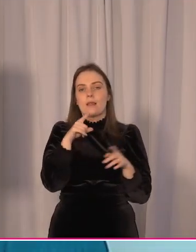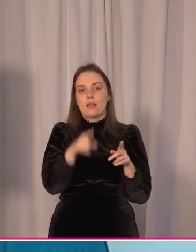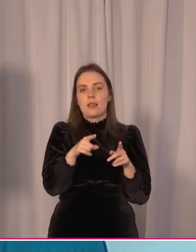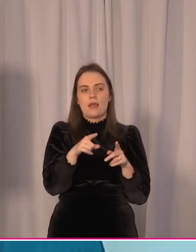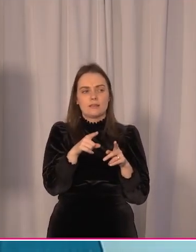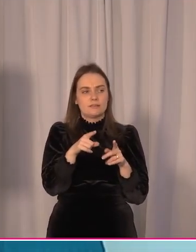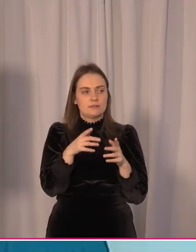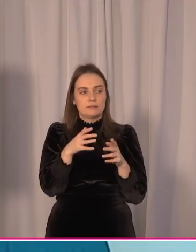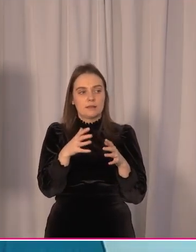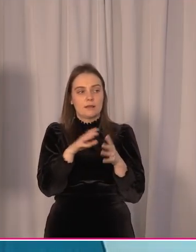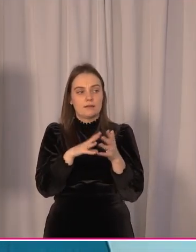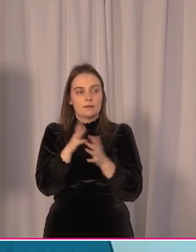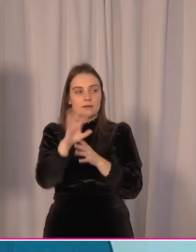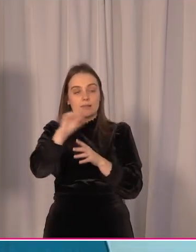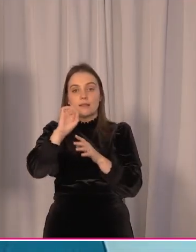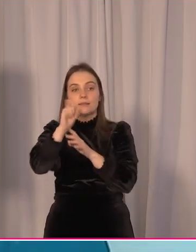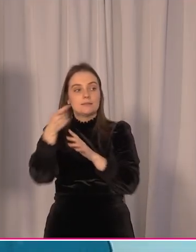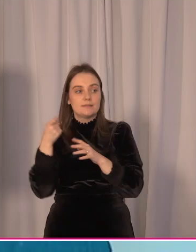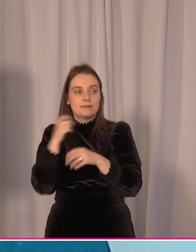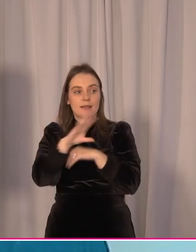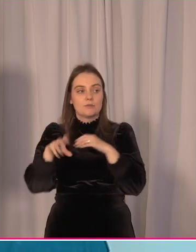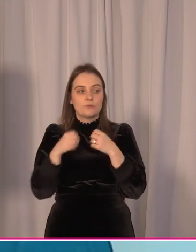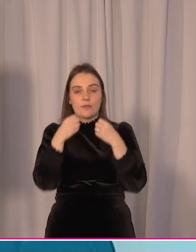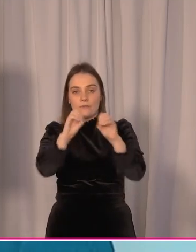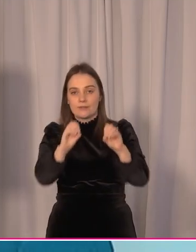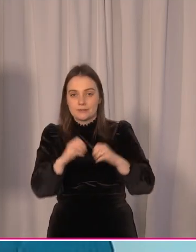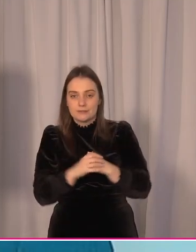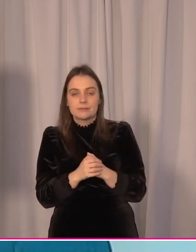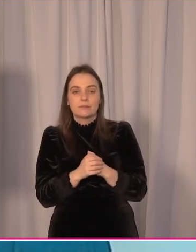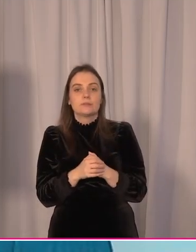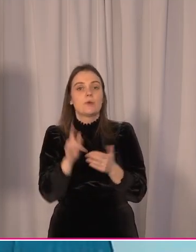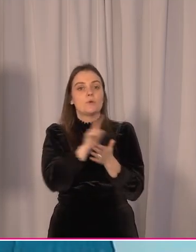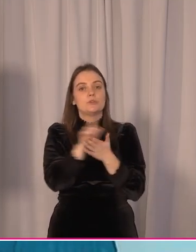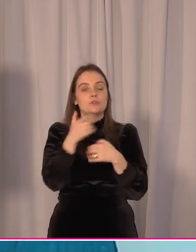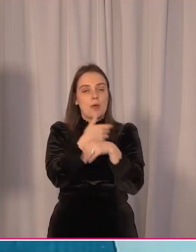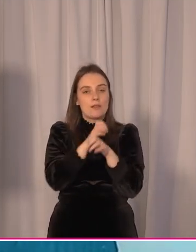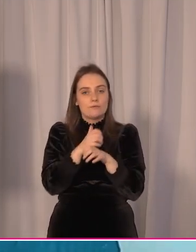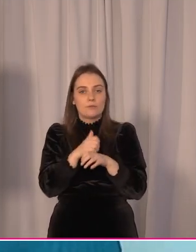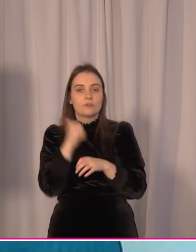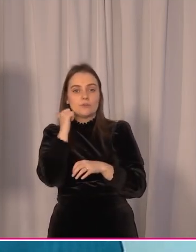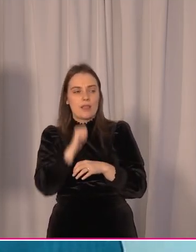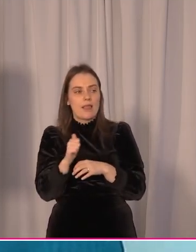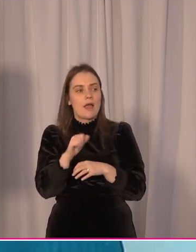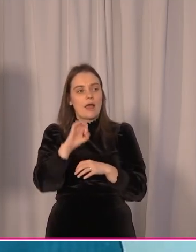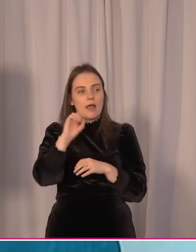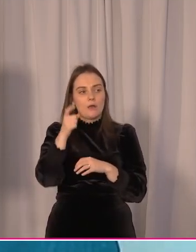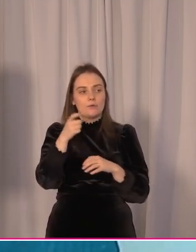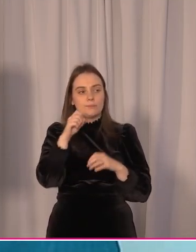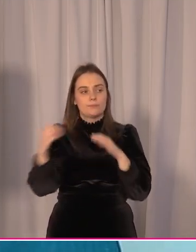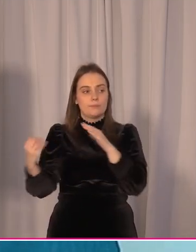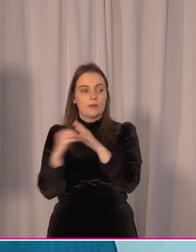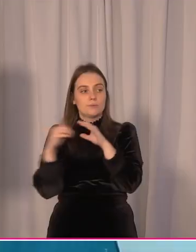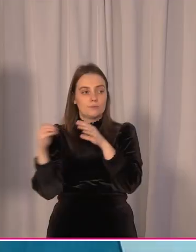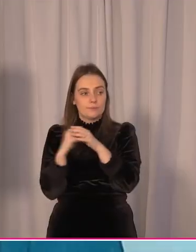as a distinct offense in the European Union. 12 countries allow forced sterilization of persons with